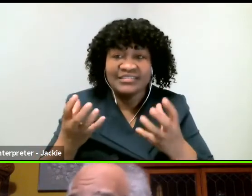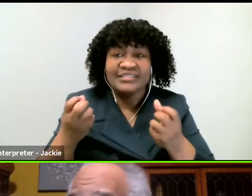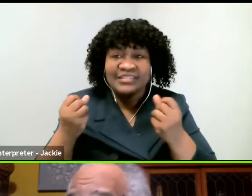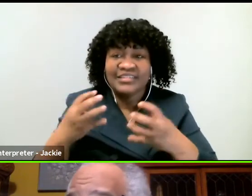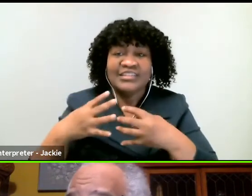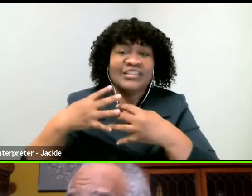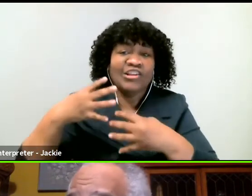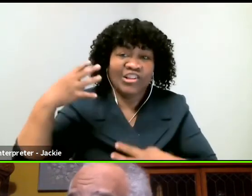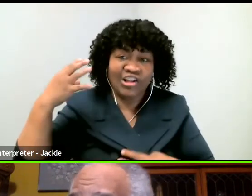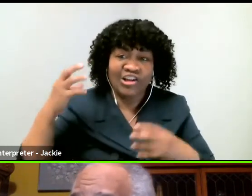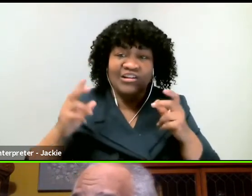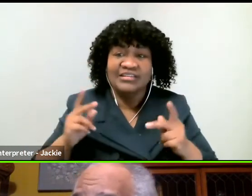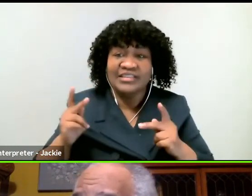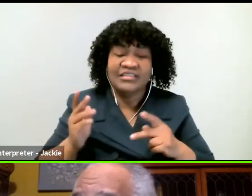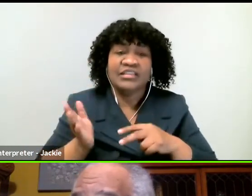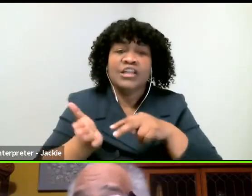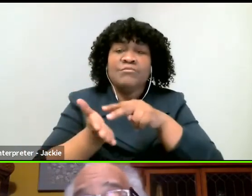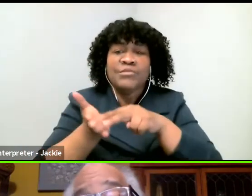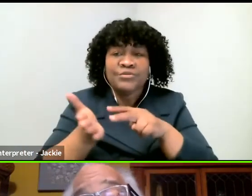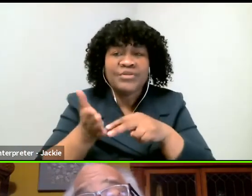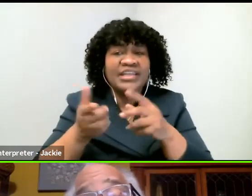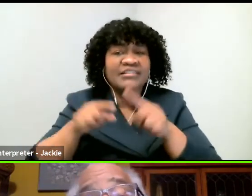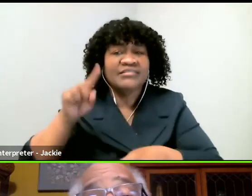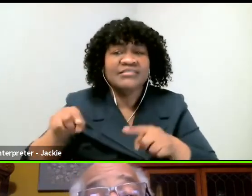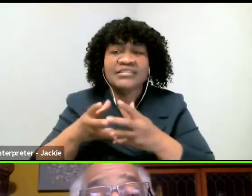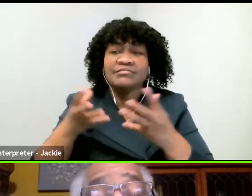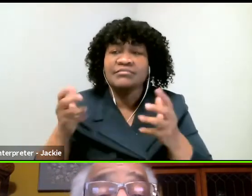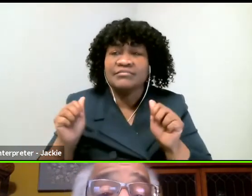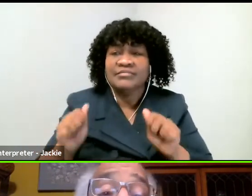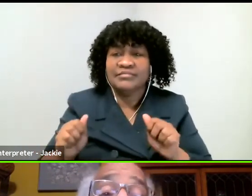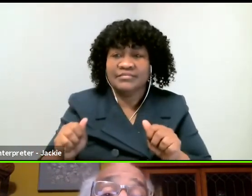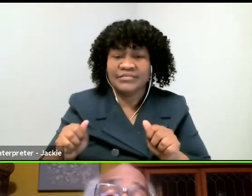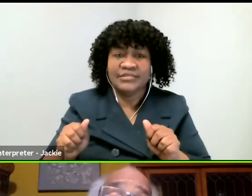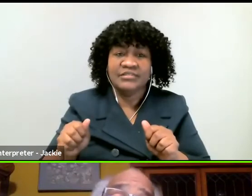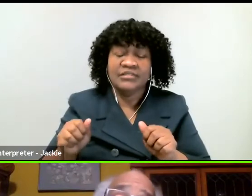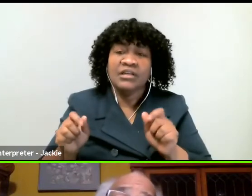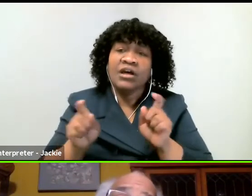there's a long list. But yeah, read as widely as possible. And here's